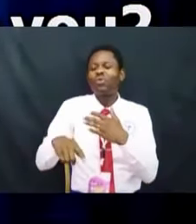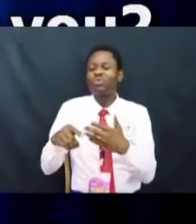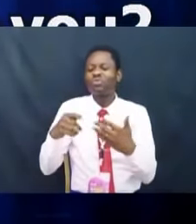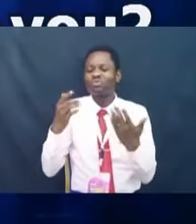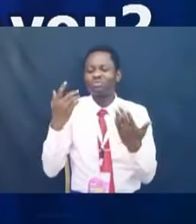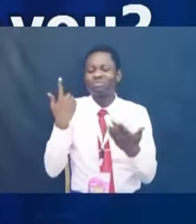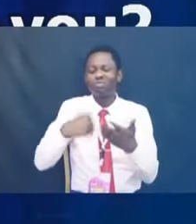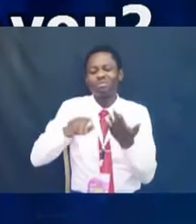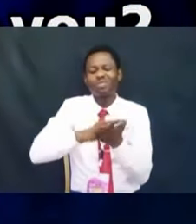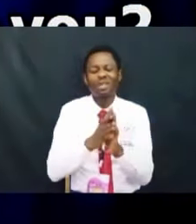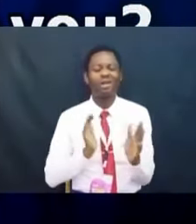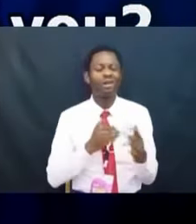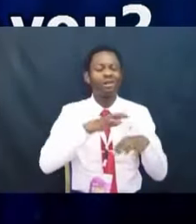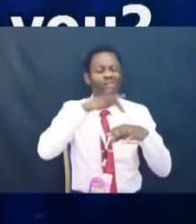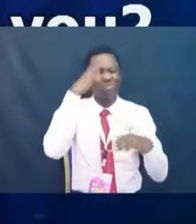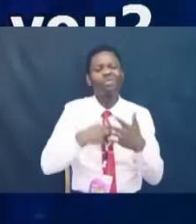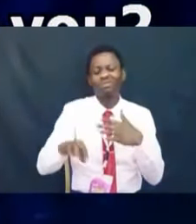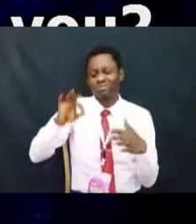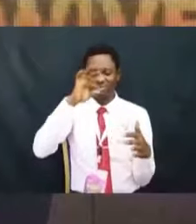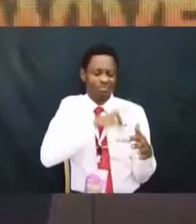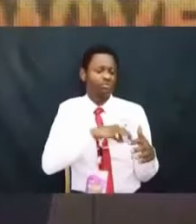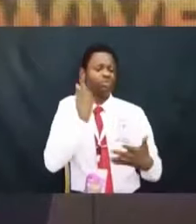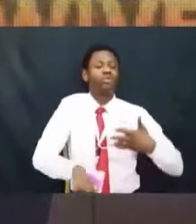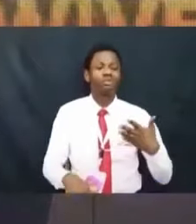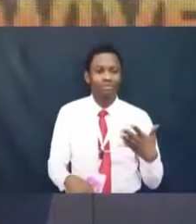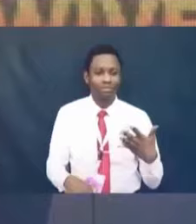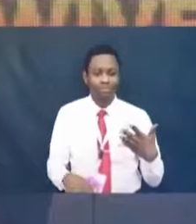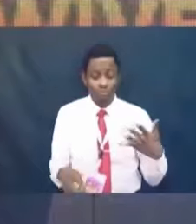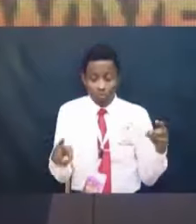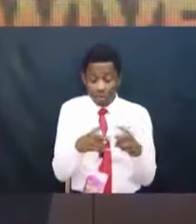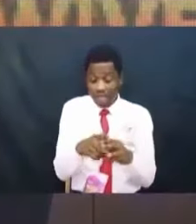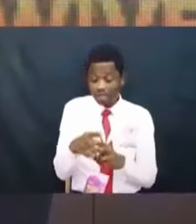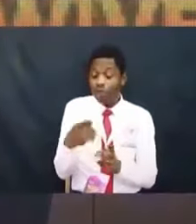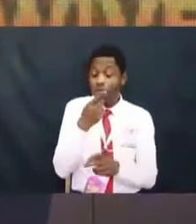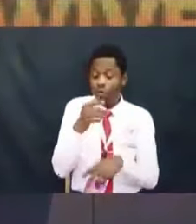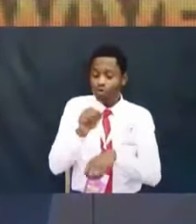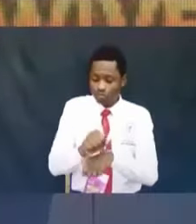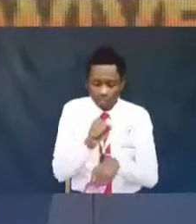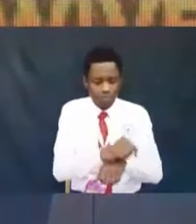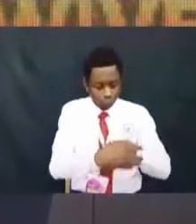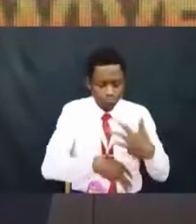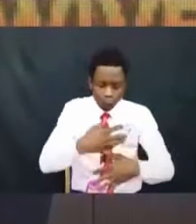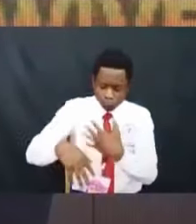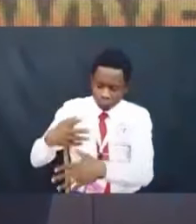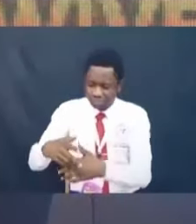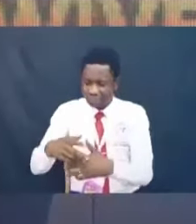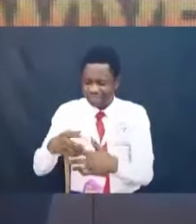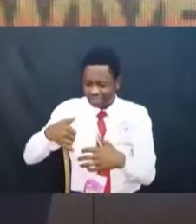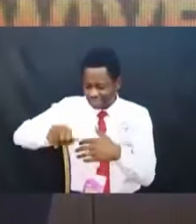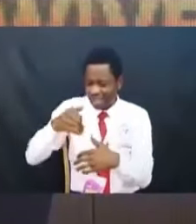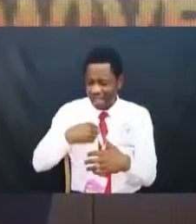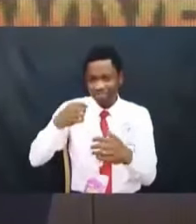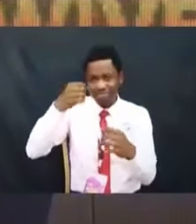in. So he was mindful of that. As he was working, he was still thinking of the end, the